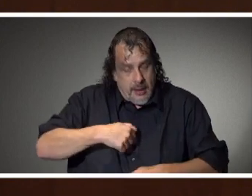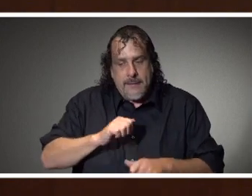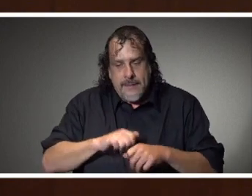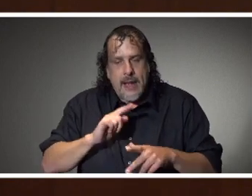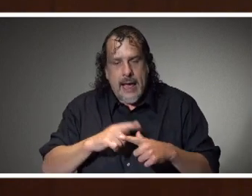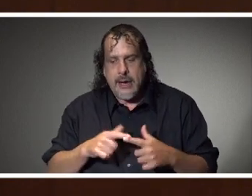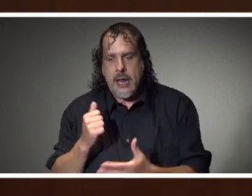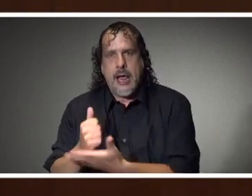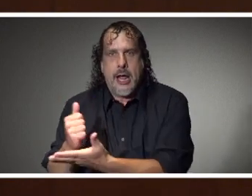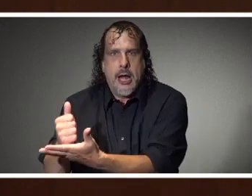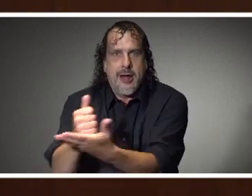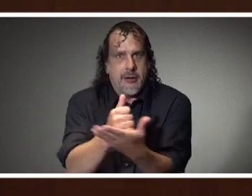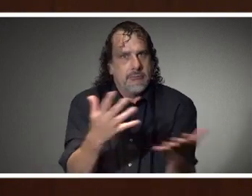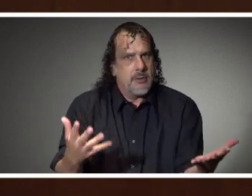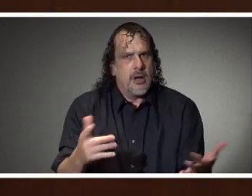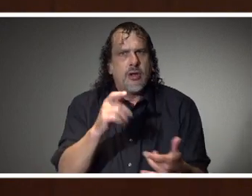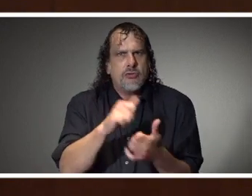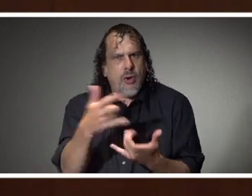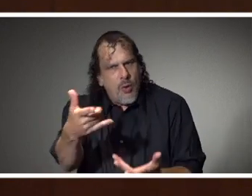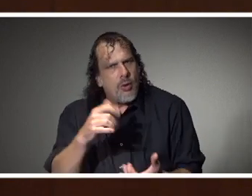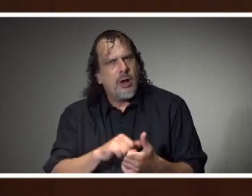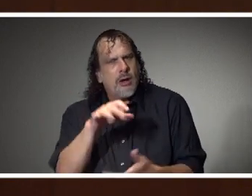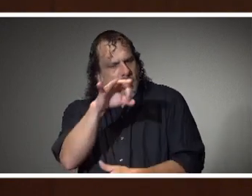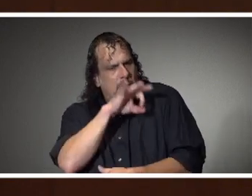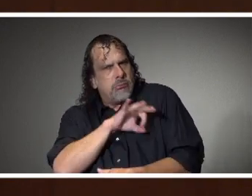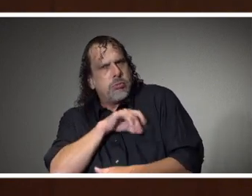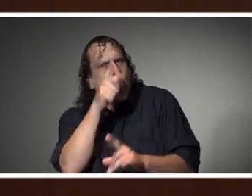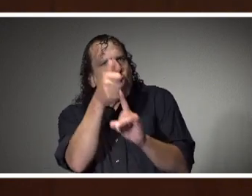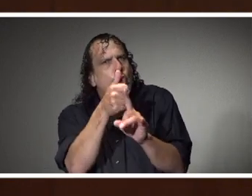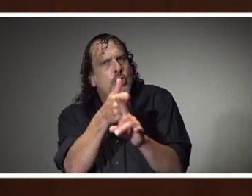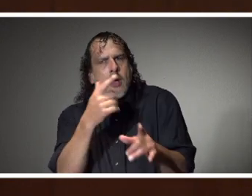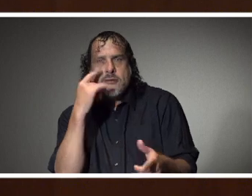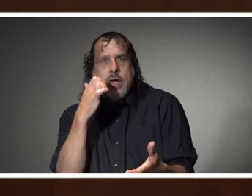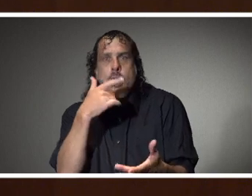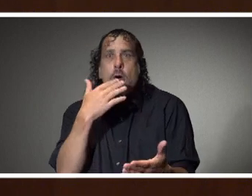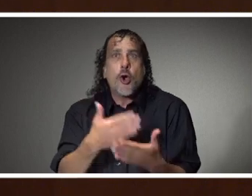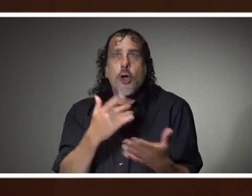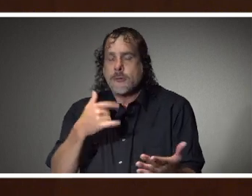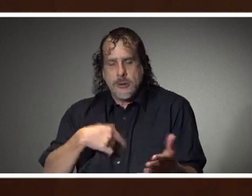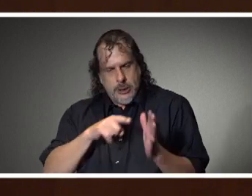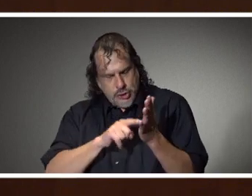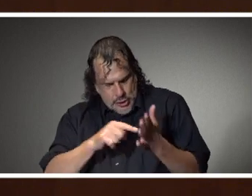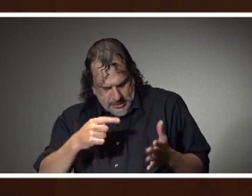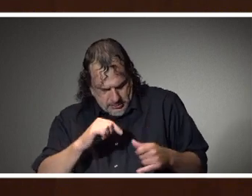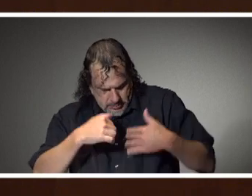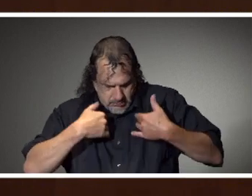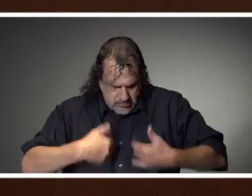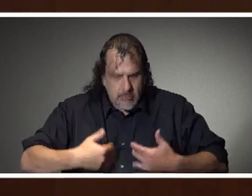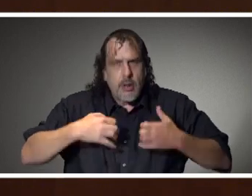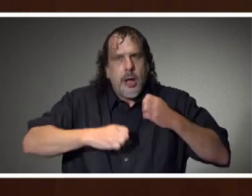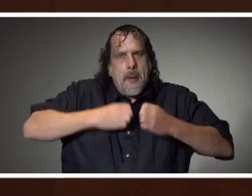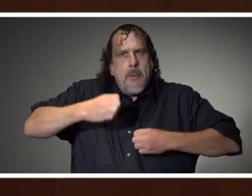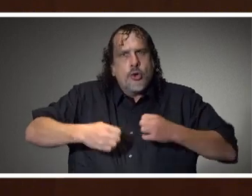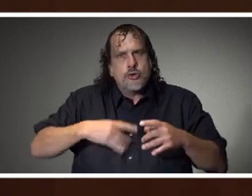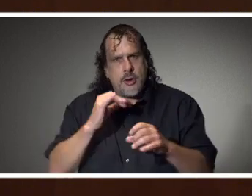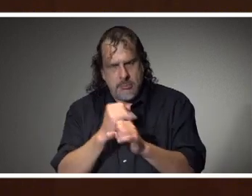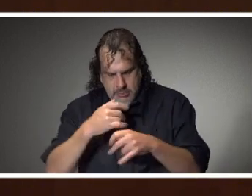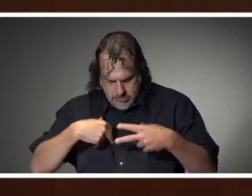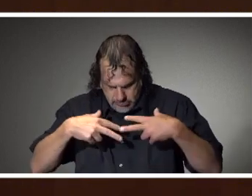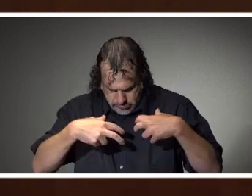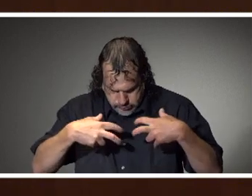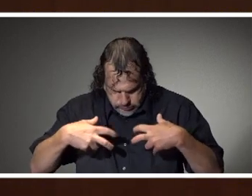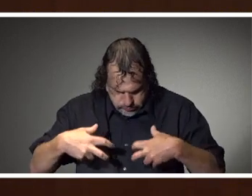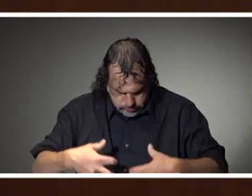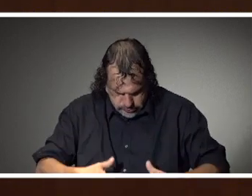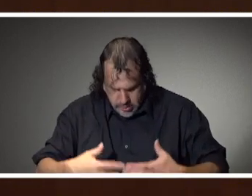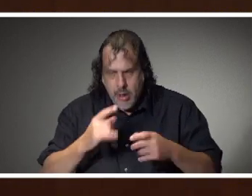give yourself some credit and celebrate the small wins. Check in on yourself. Make sure you're doing what you need to do to stay mentally healthy.